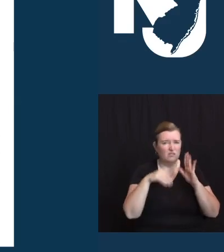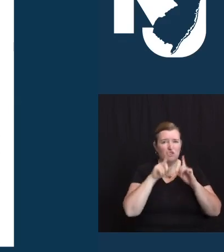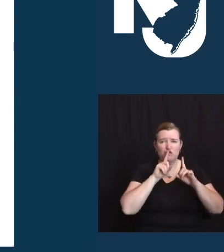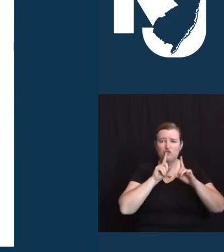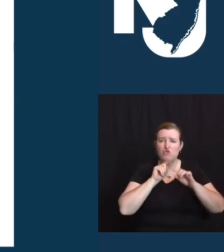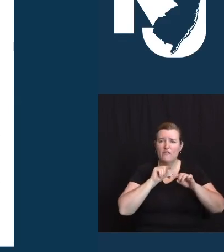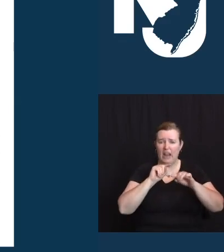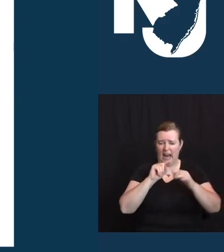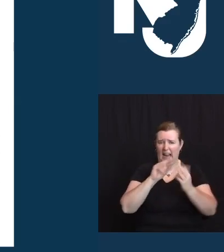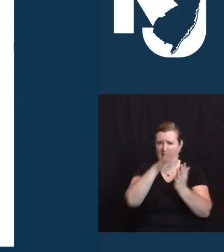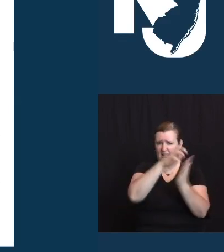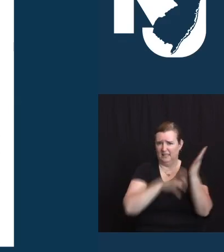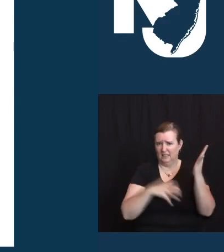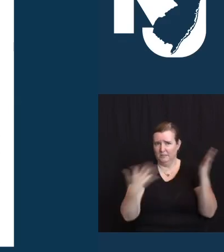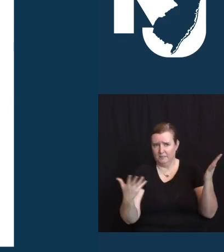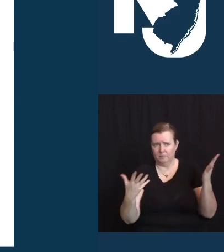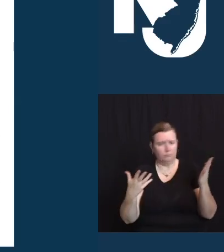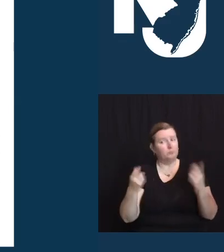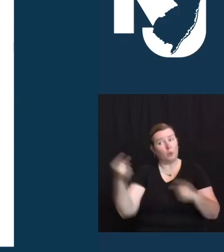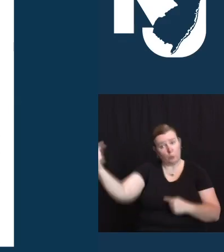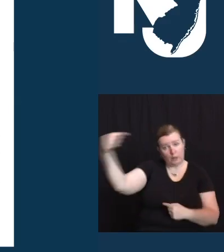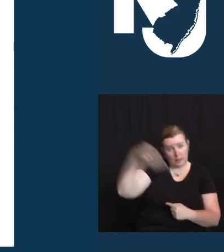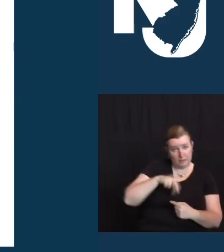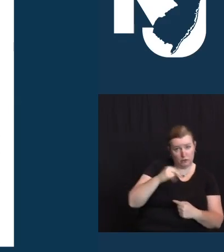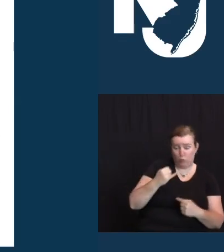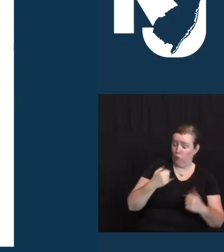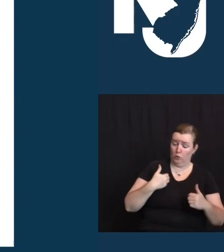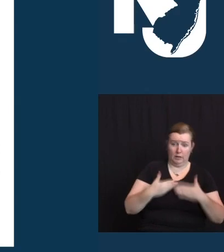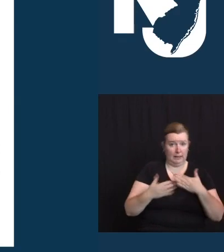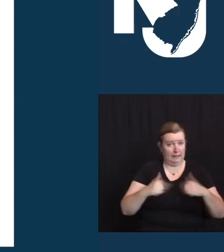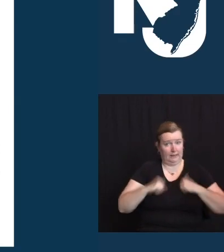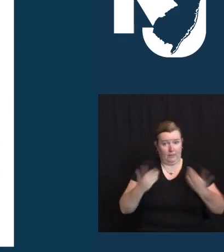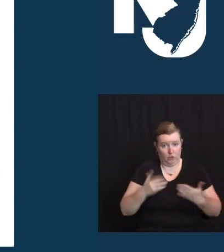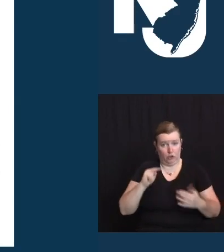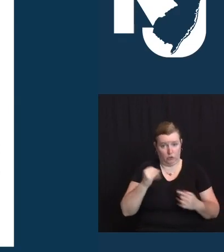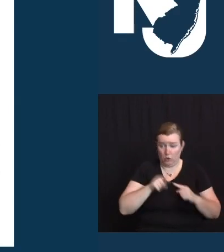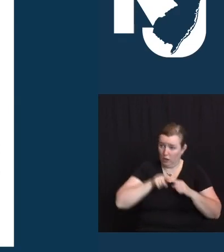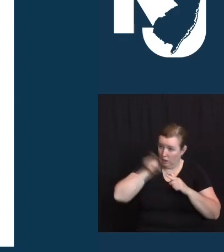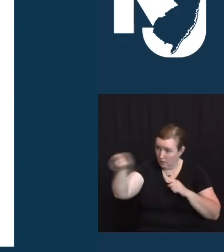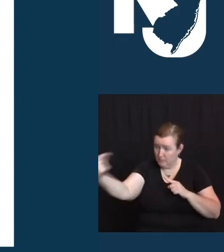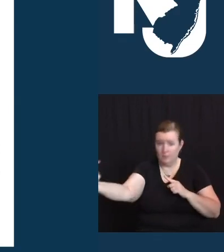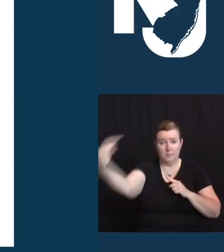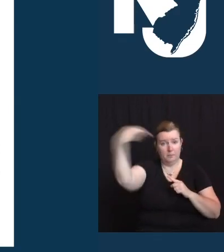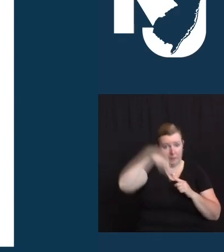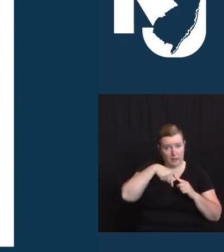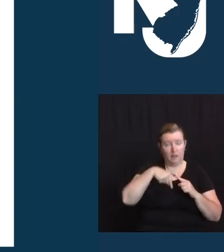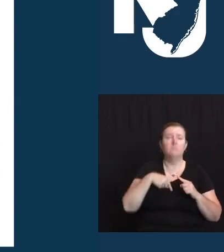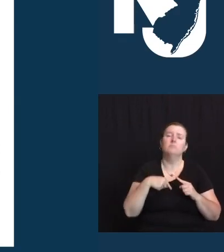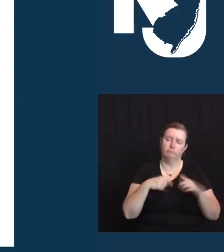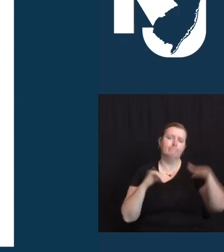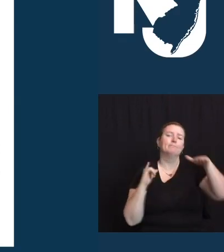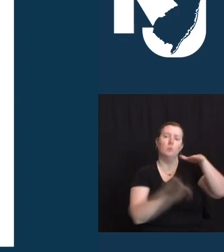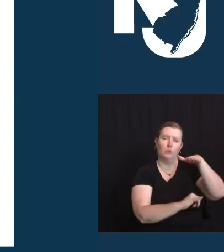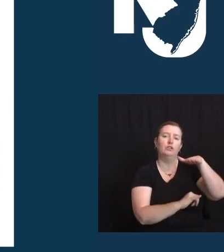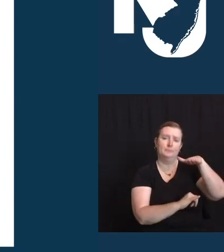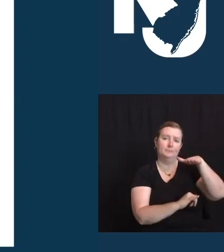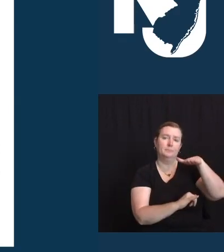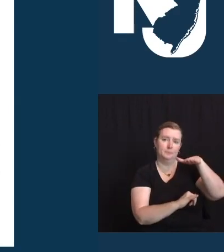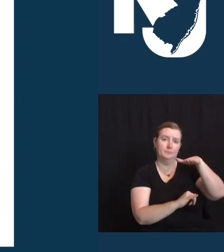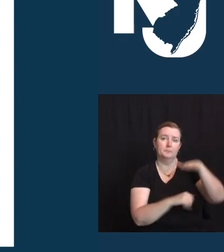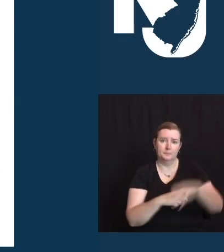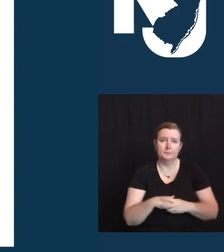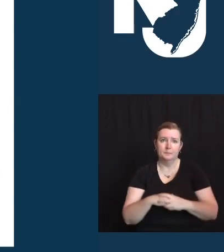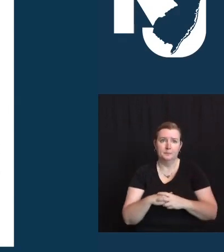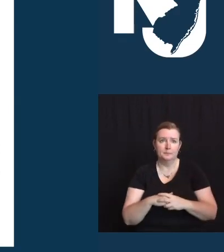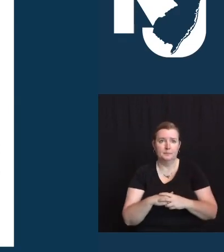to New Jersey and New Jerseyans who have visited one of those states and have returned. With that, Judy, let's look